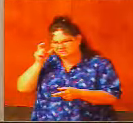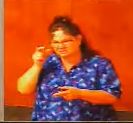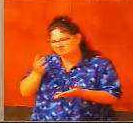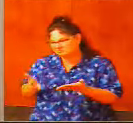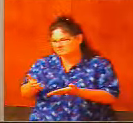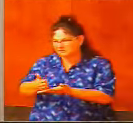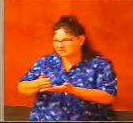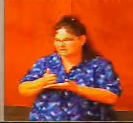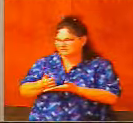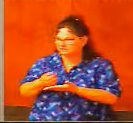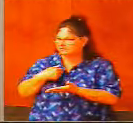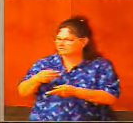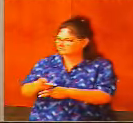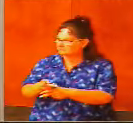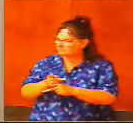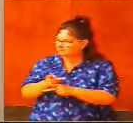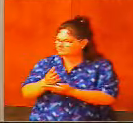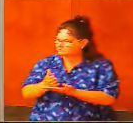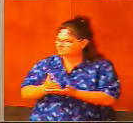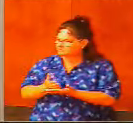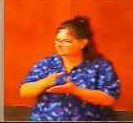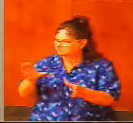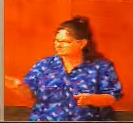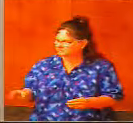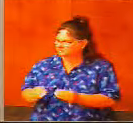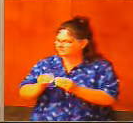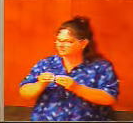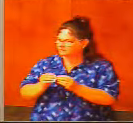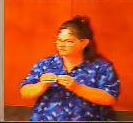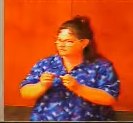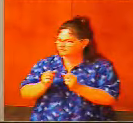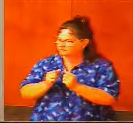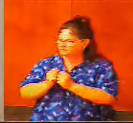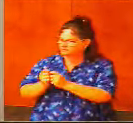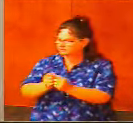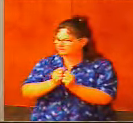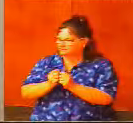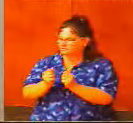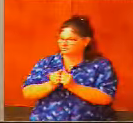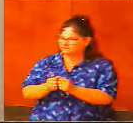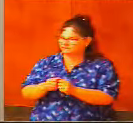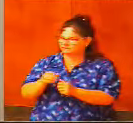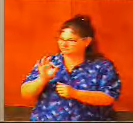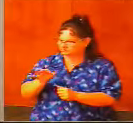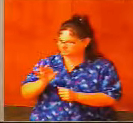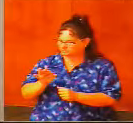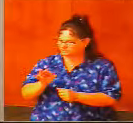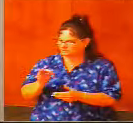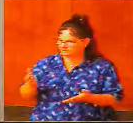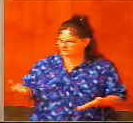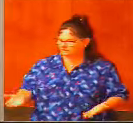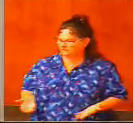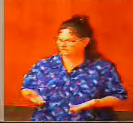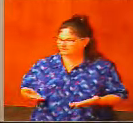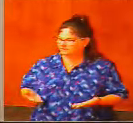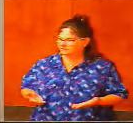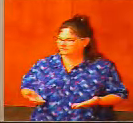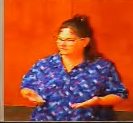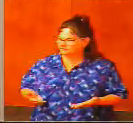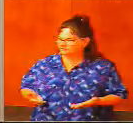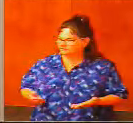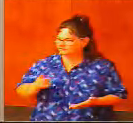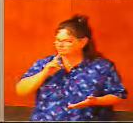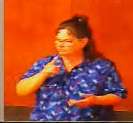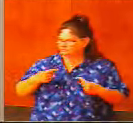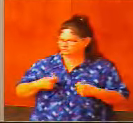that material and put it together in this sermon. I